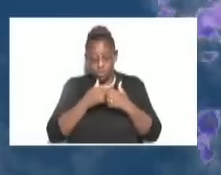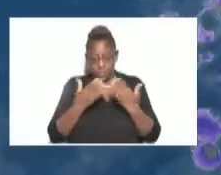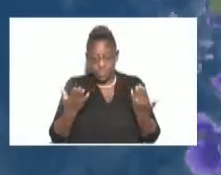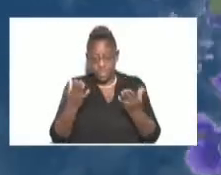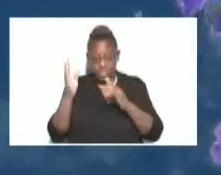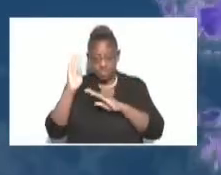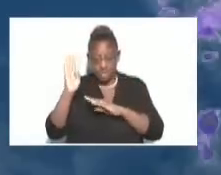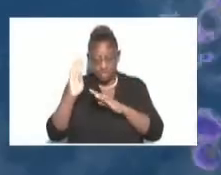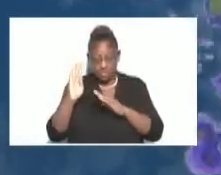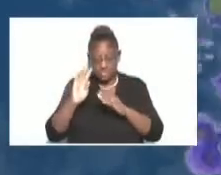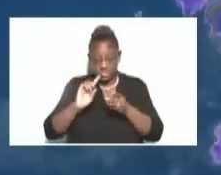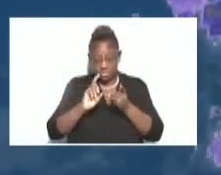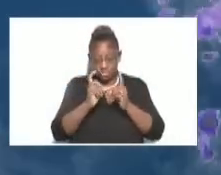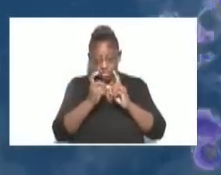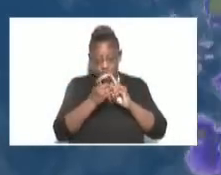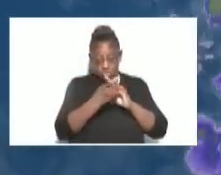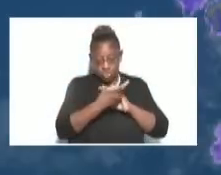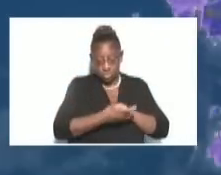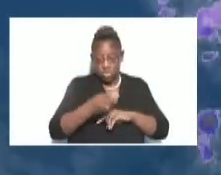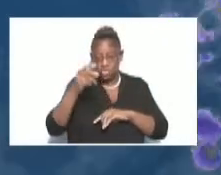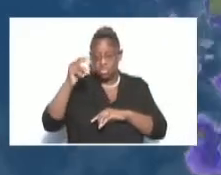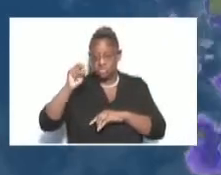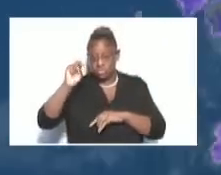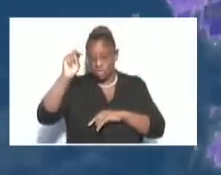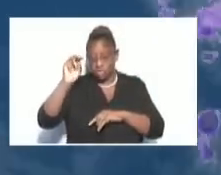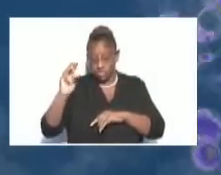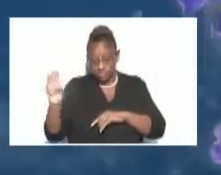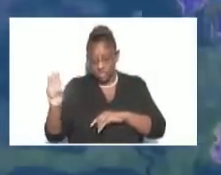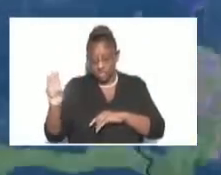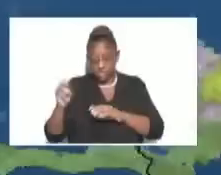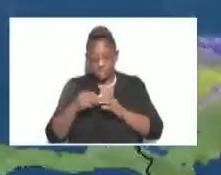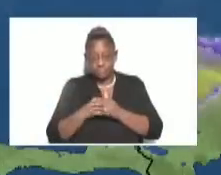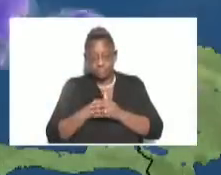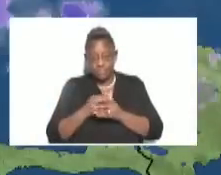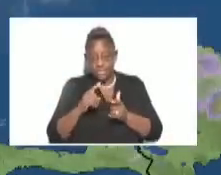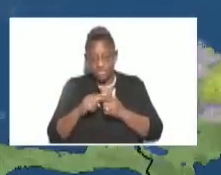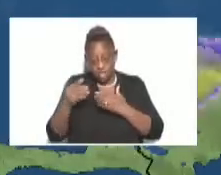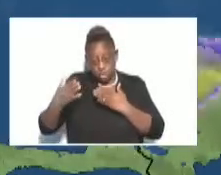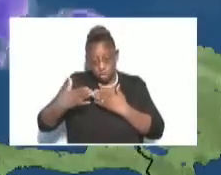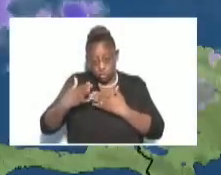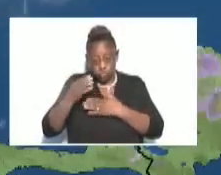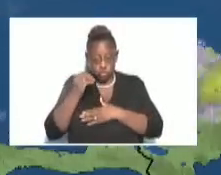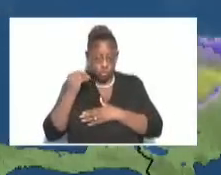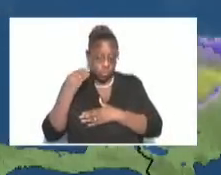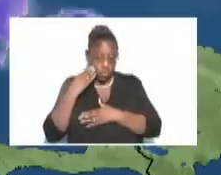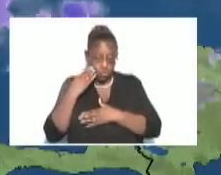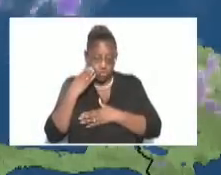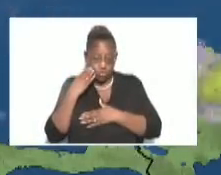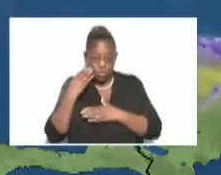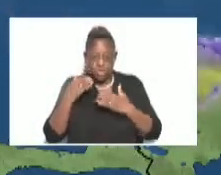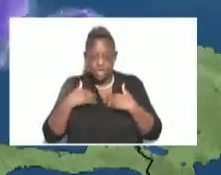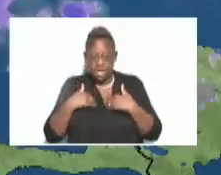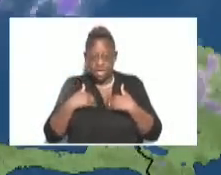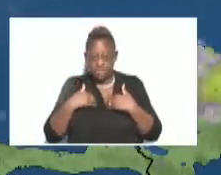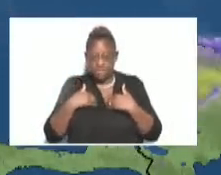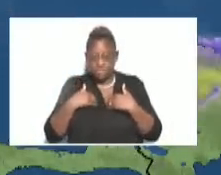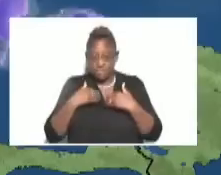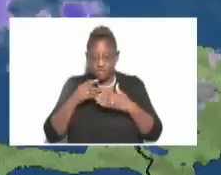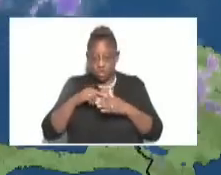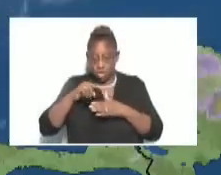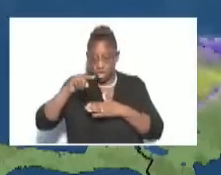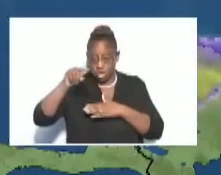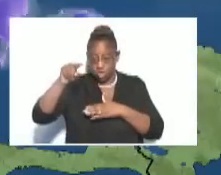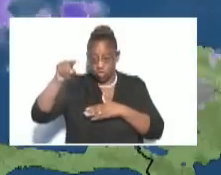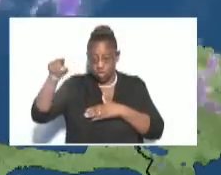as a turn towards the northwest will take place before it reaches us. And then close to home, on the home front, we have a front boundary now across